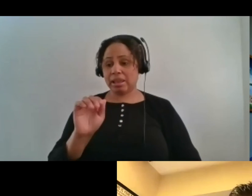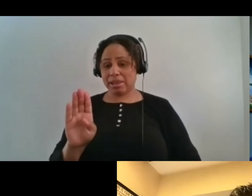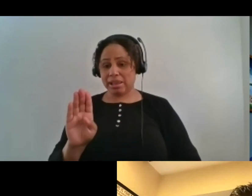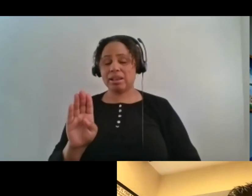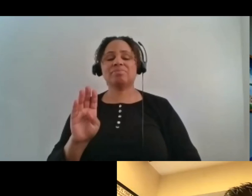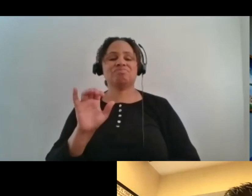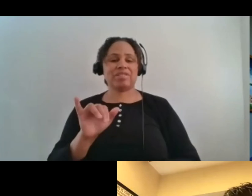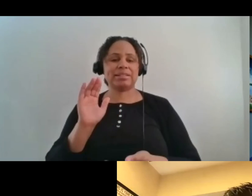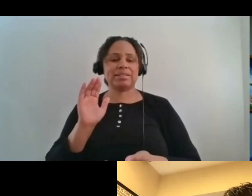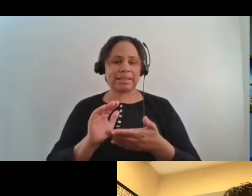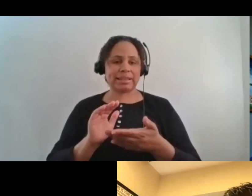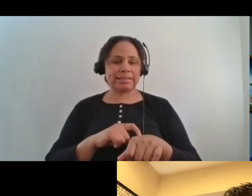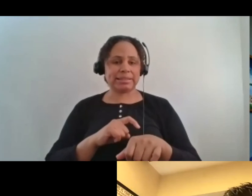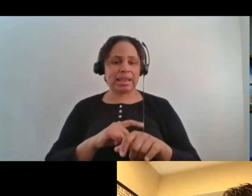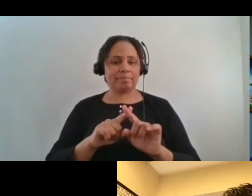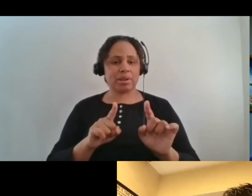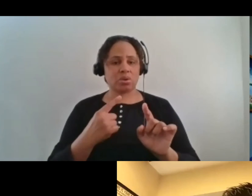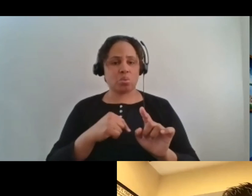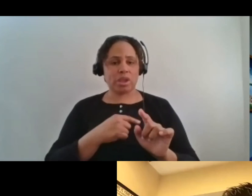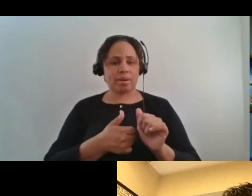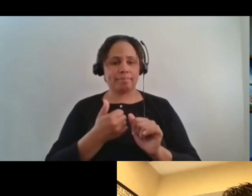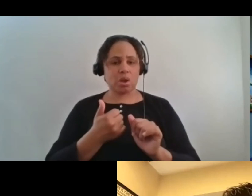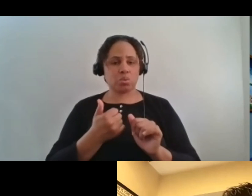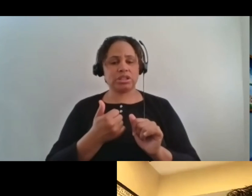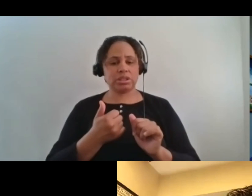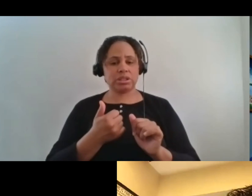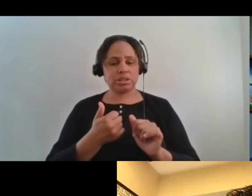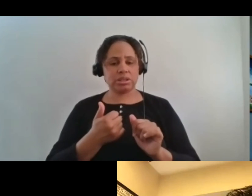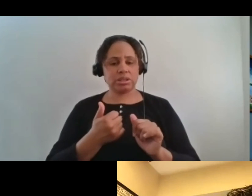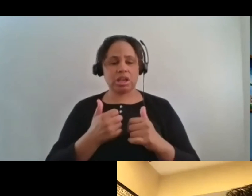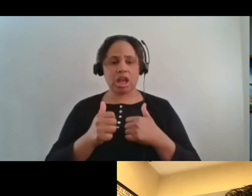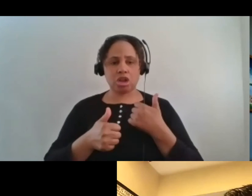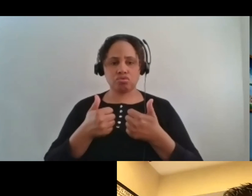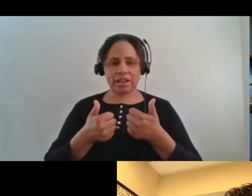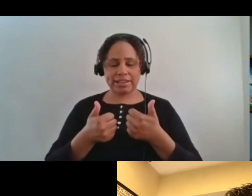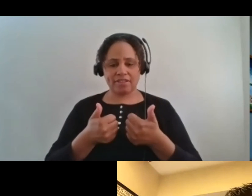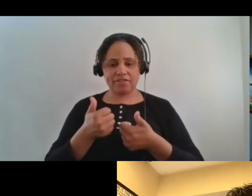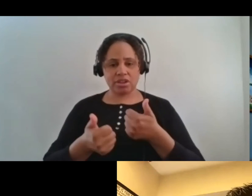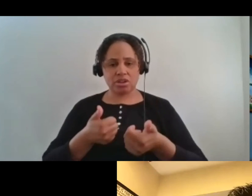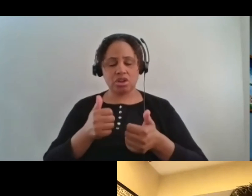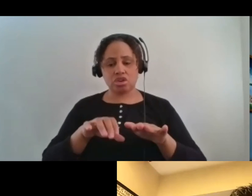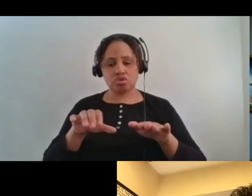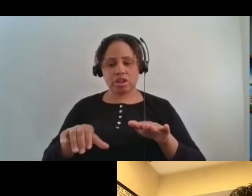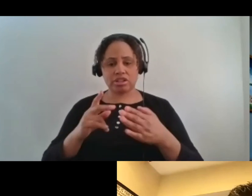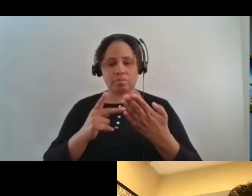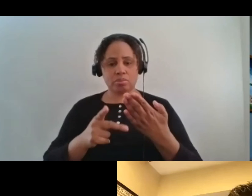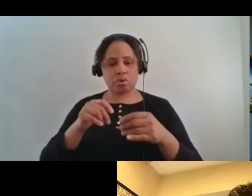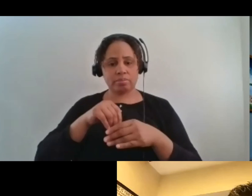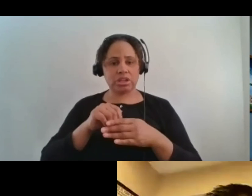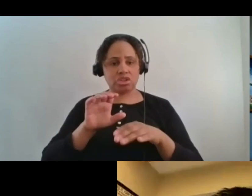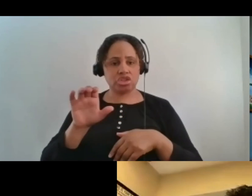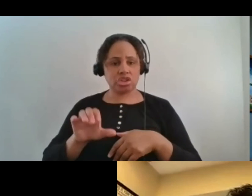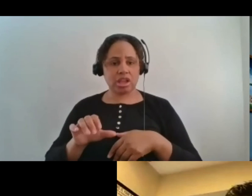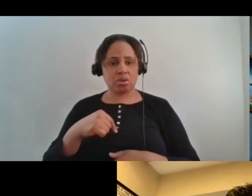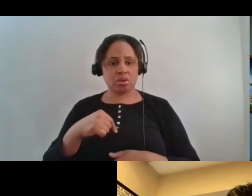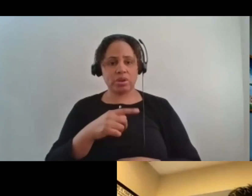but we're the most aggressive pancreas transplant program in Chicago. And so we get organs from outside